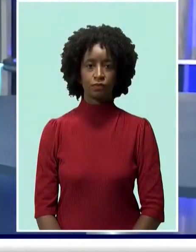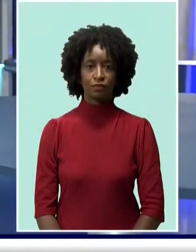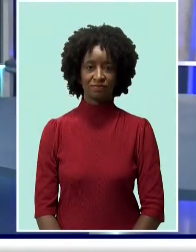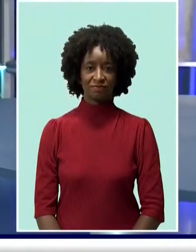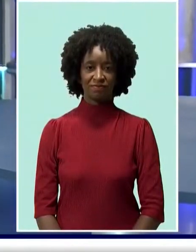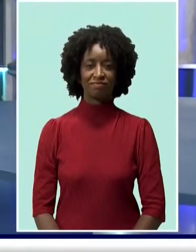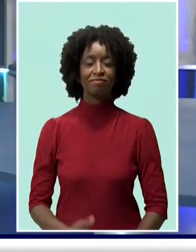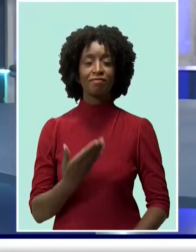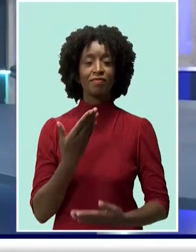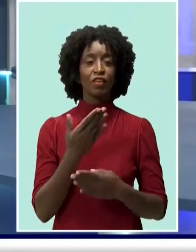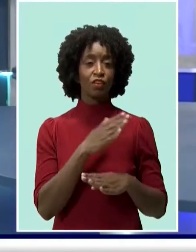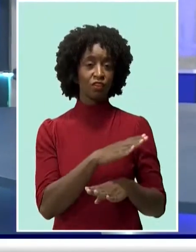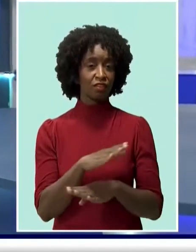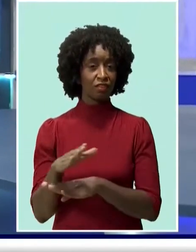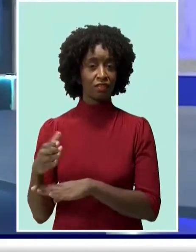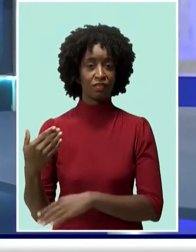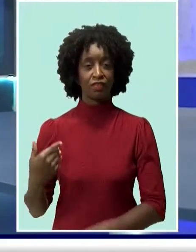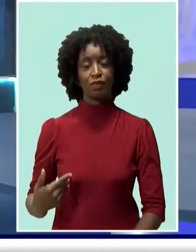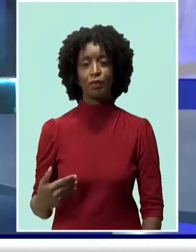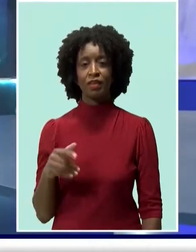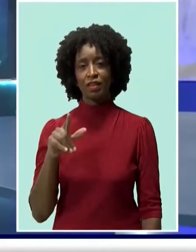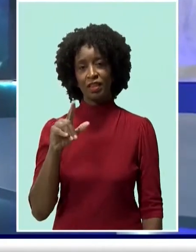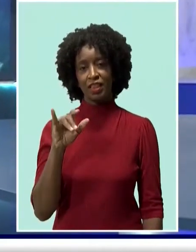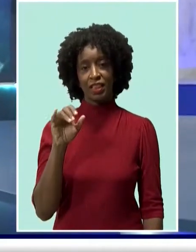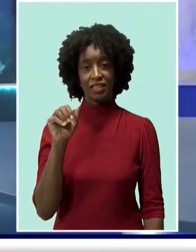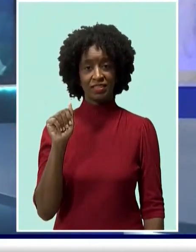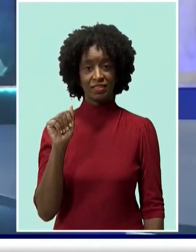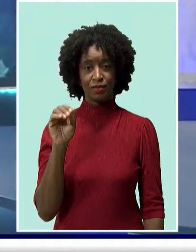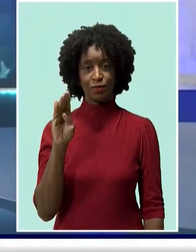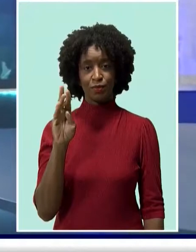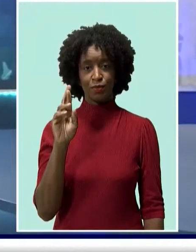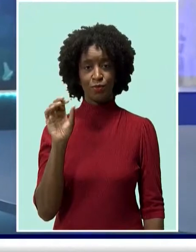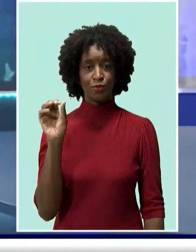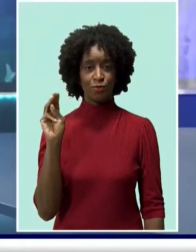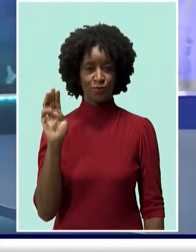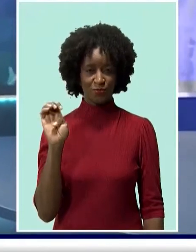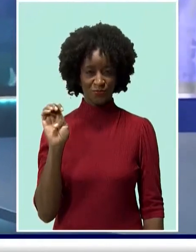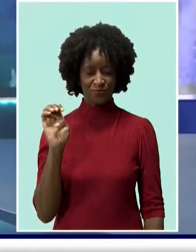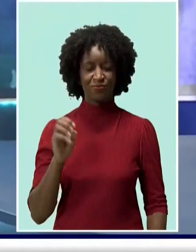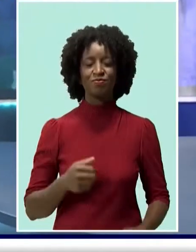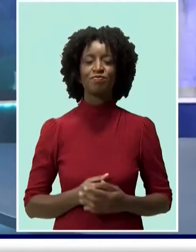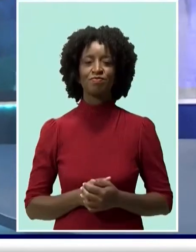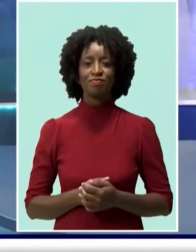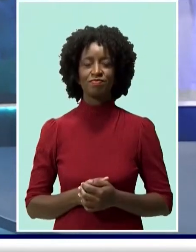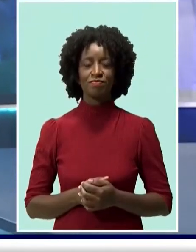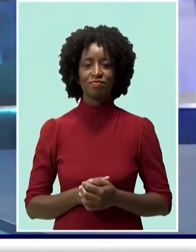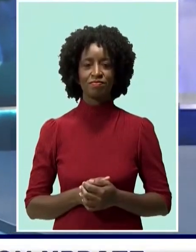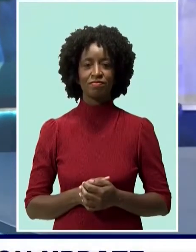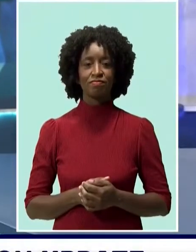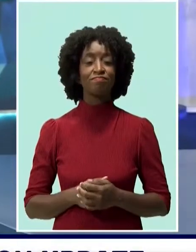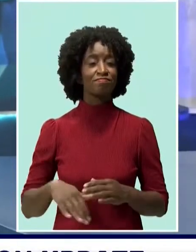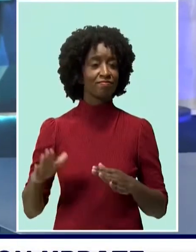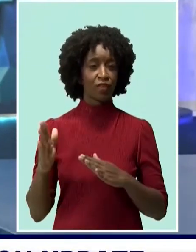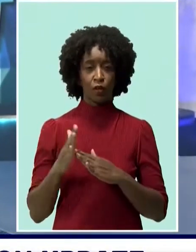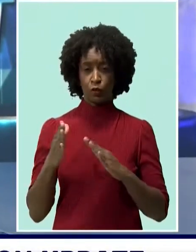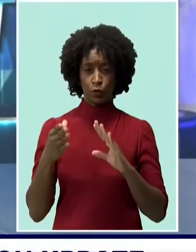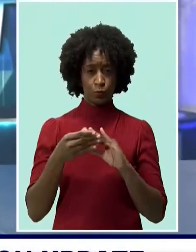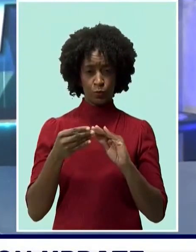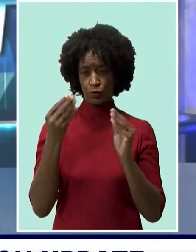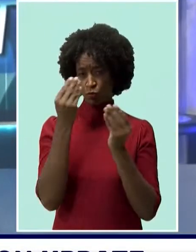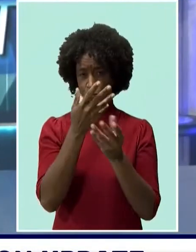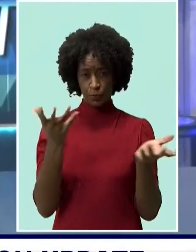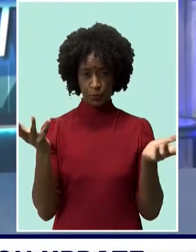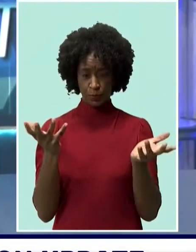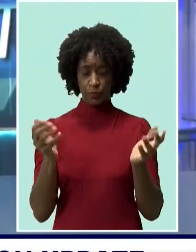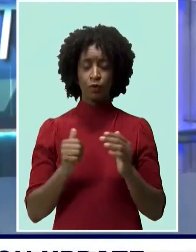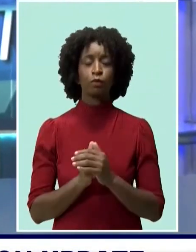Very good evening to you. I'm Lisa Broom. Thank you so much for joining us. In our top story tonight, the COVID-19 home